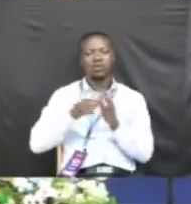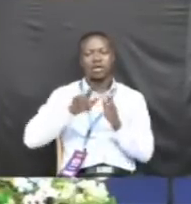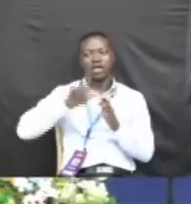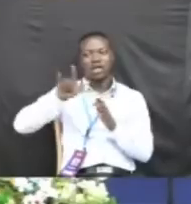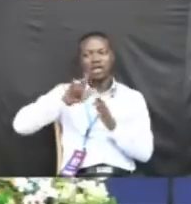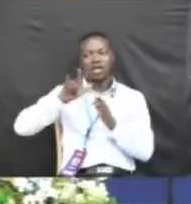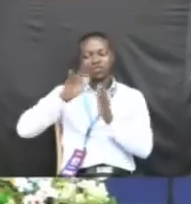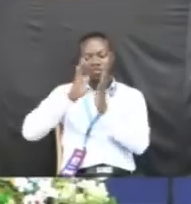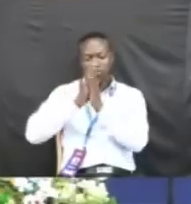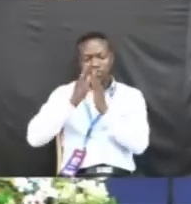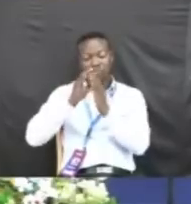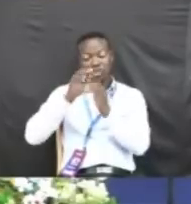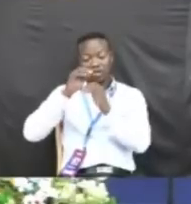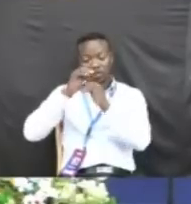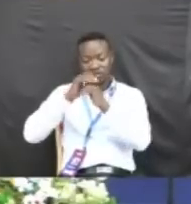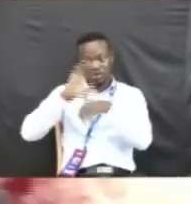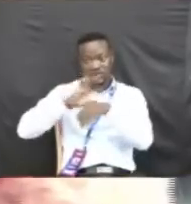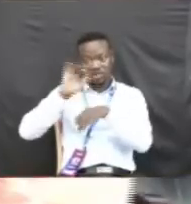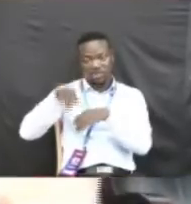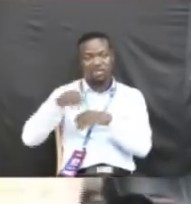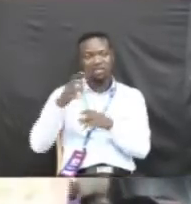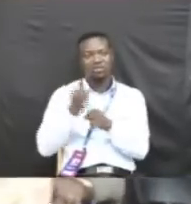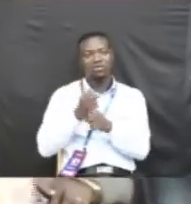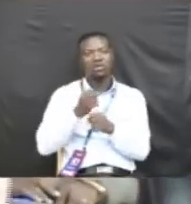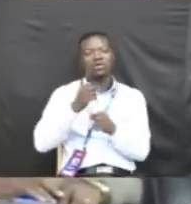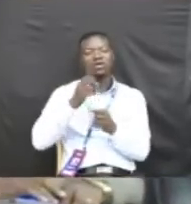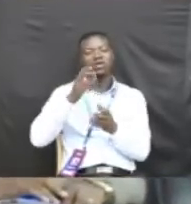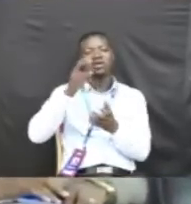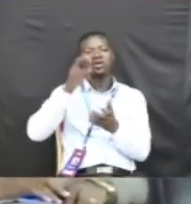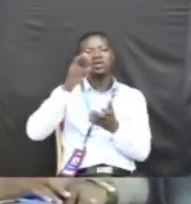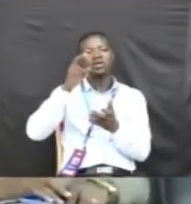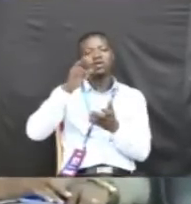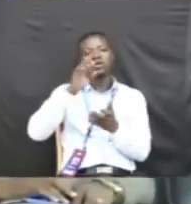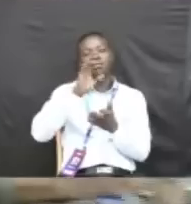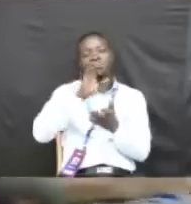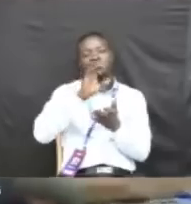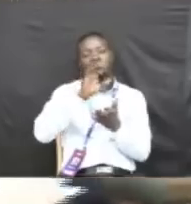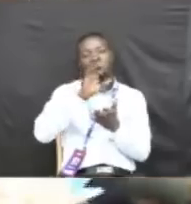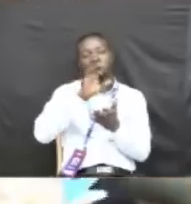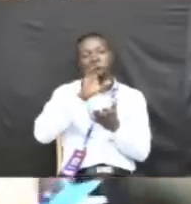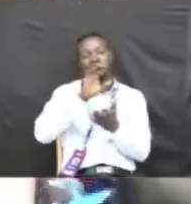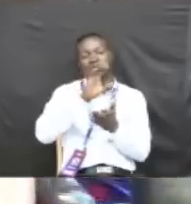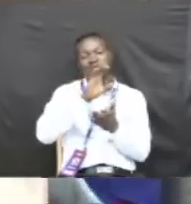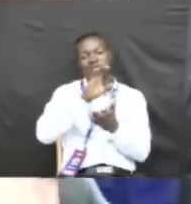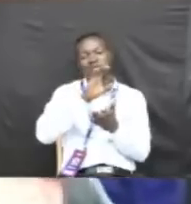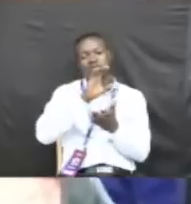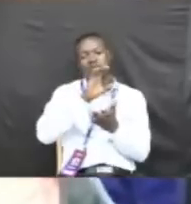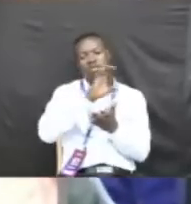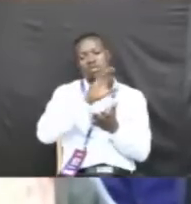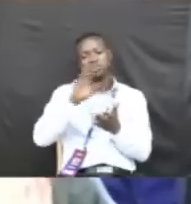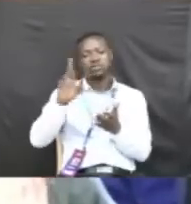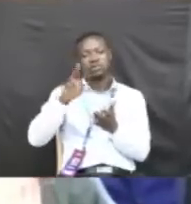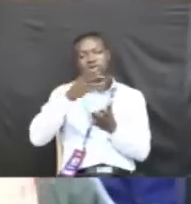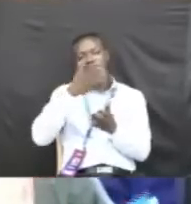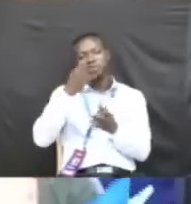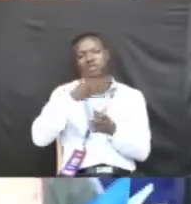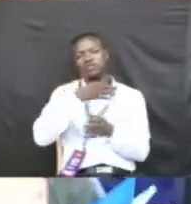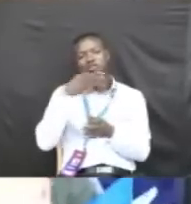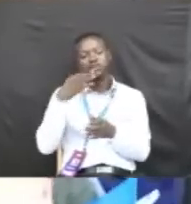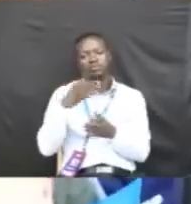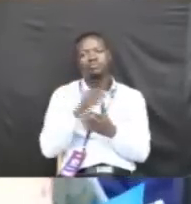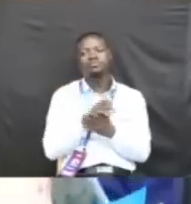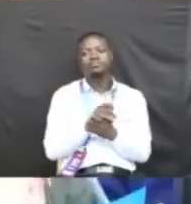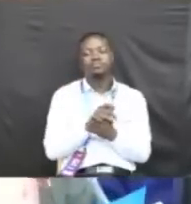the 2022 Central Region overall best farmer. Mr. Ma Jampo of